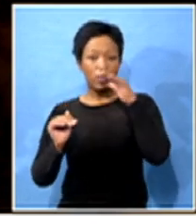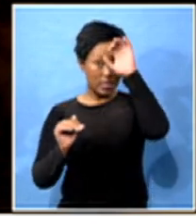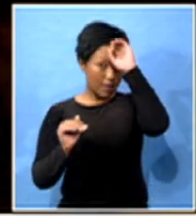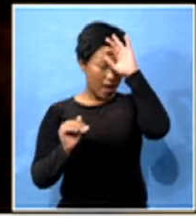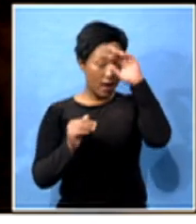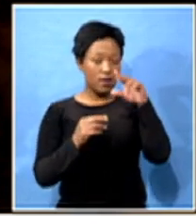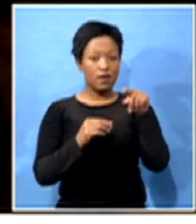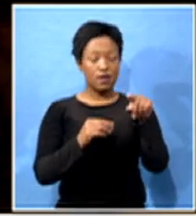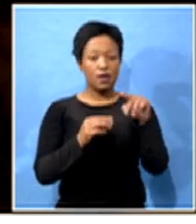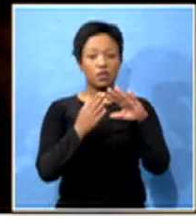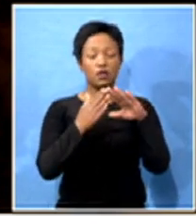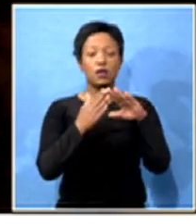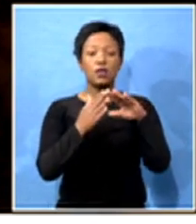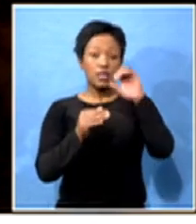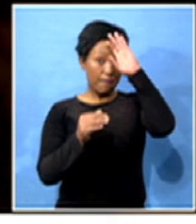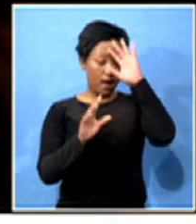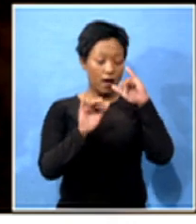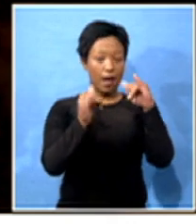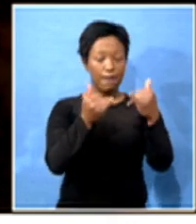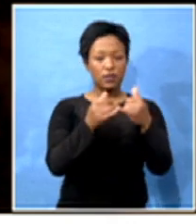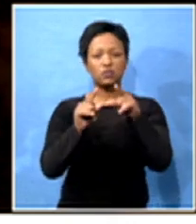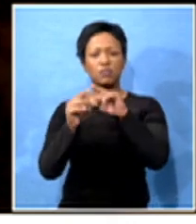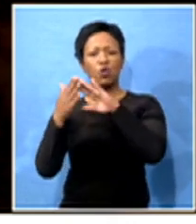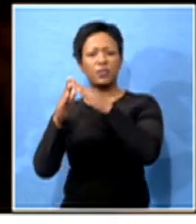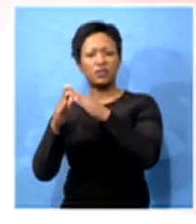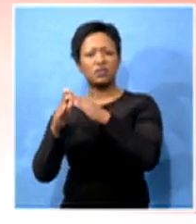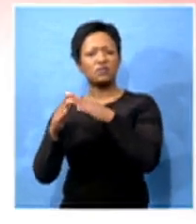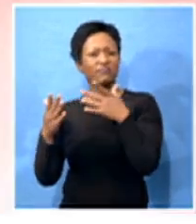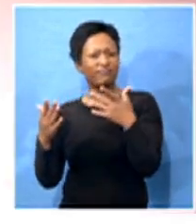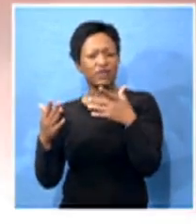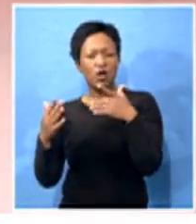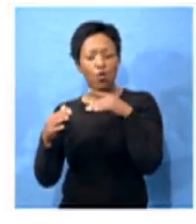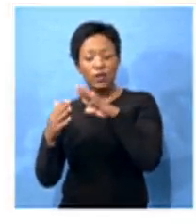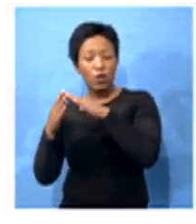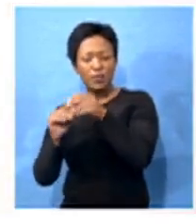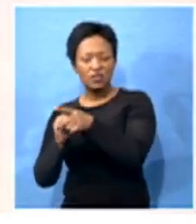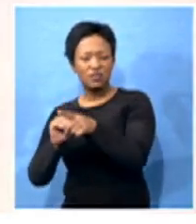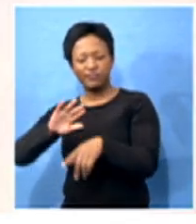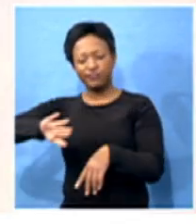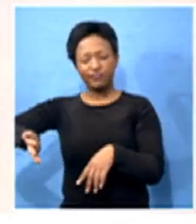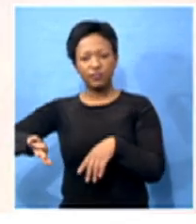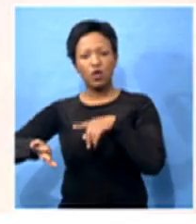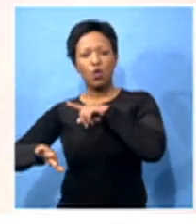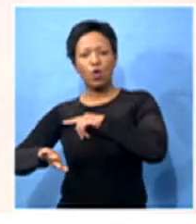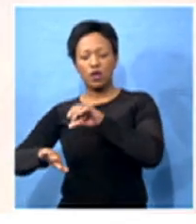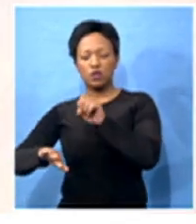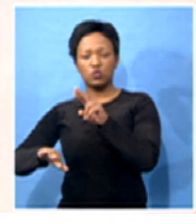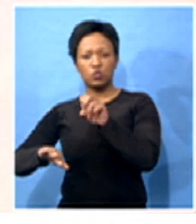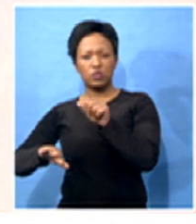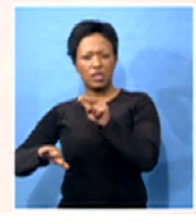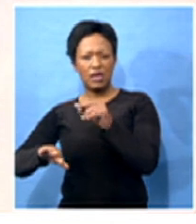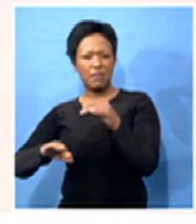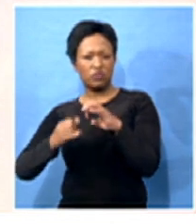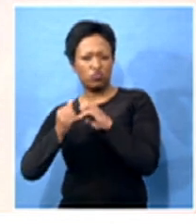and the communities as a whole. Mining communities are excluded from decision making. So people like Susan and others have to gather in